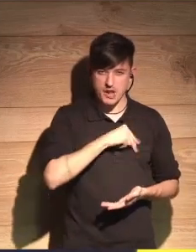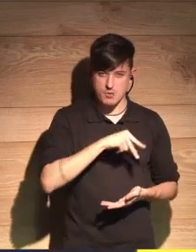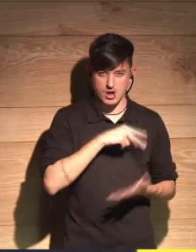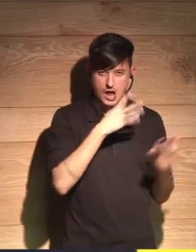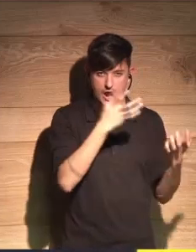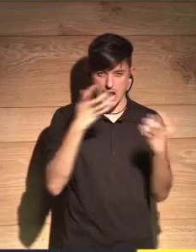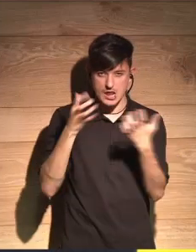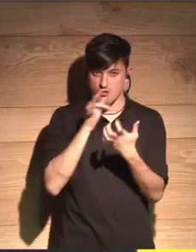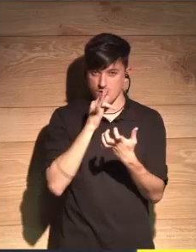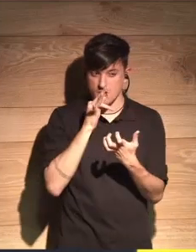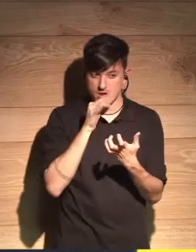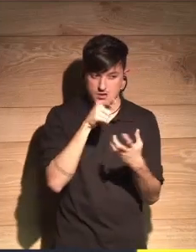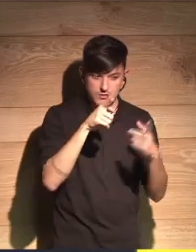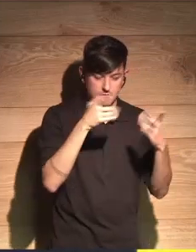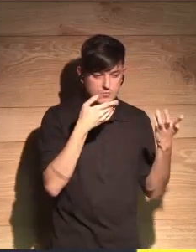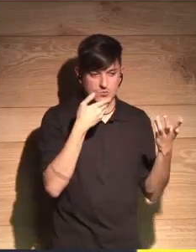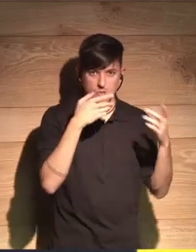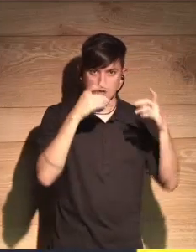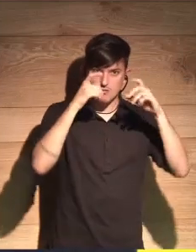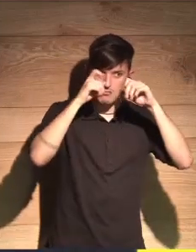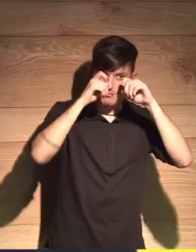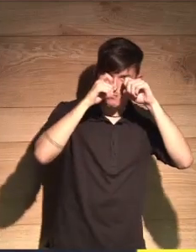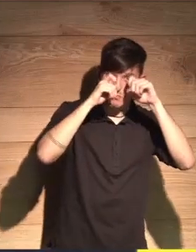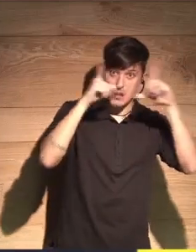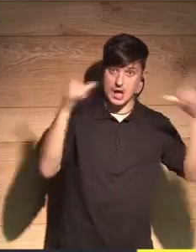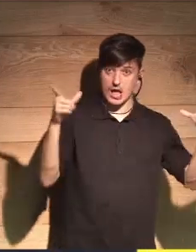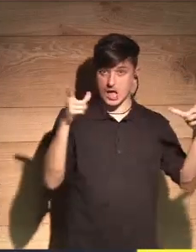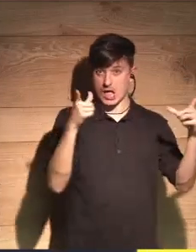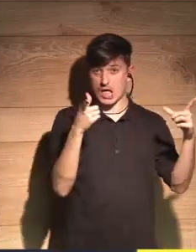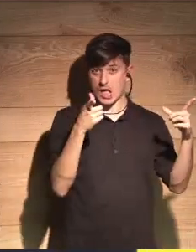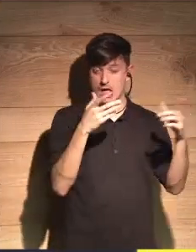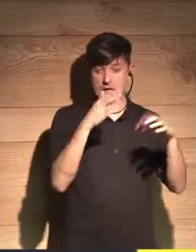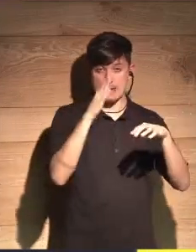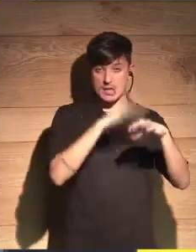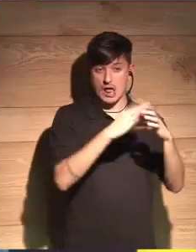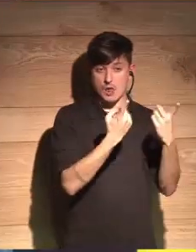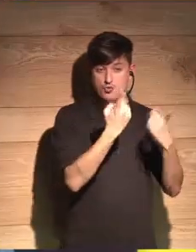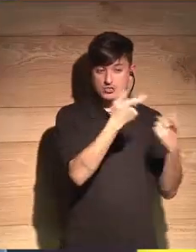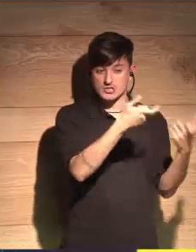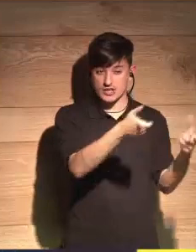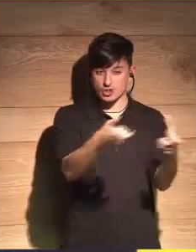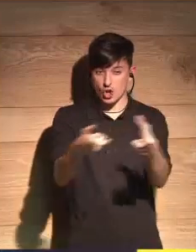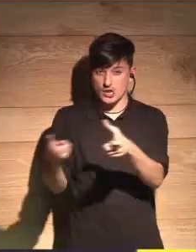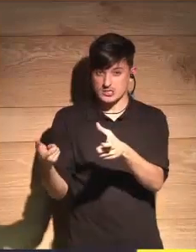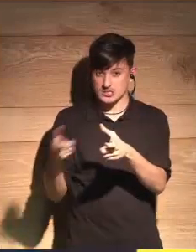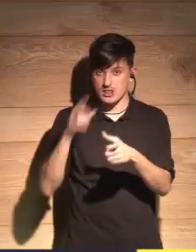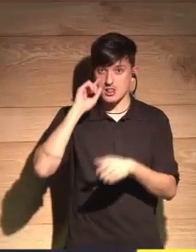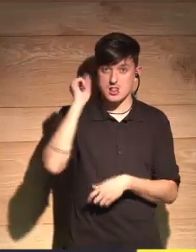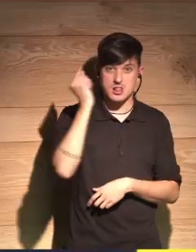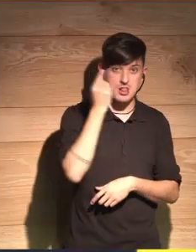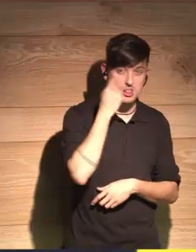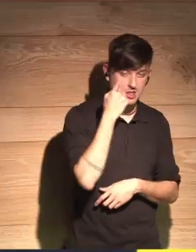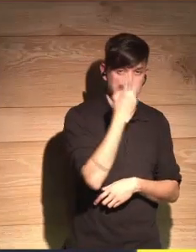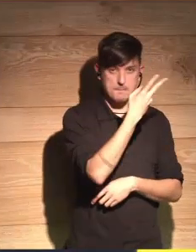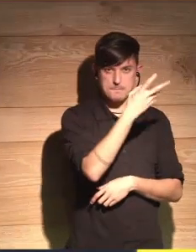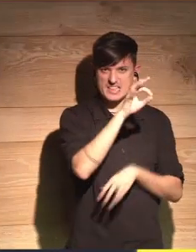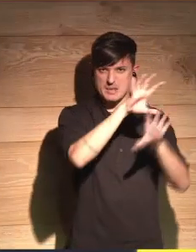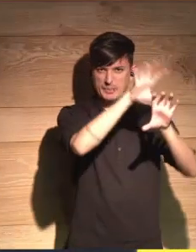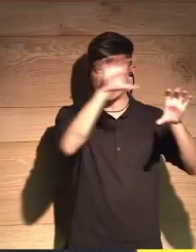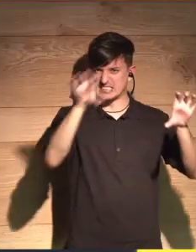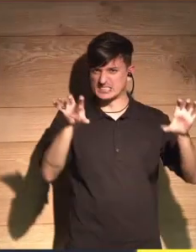many parts by many people, that has opened the eyes of some types of sectors in around